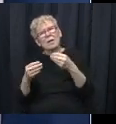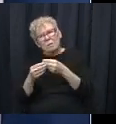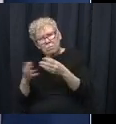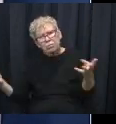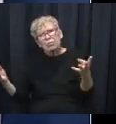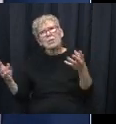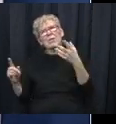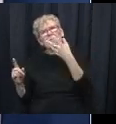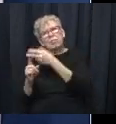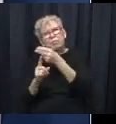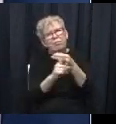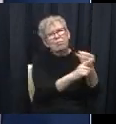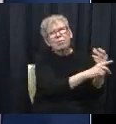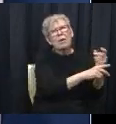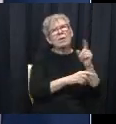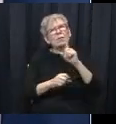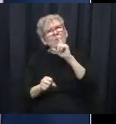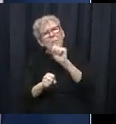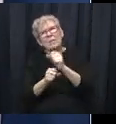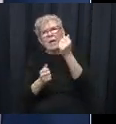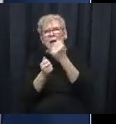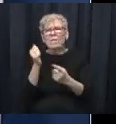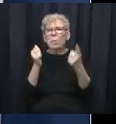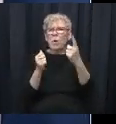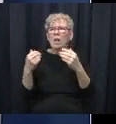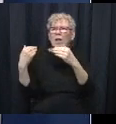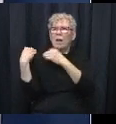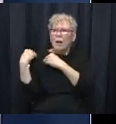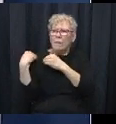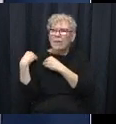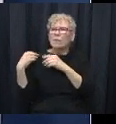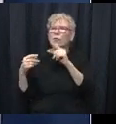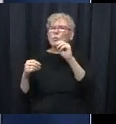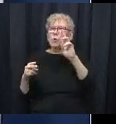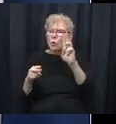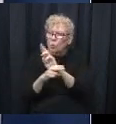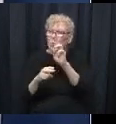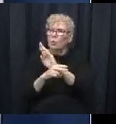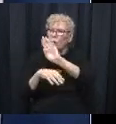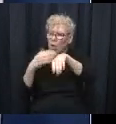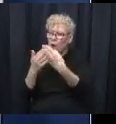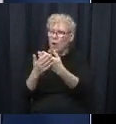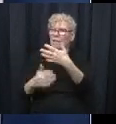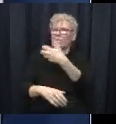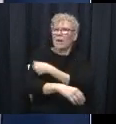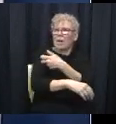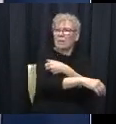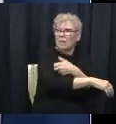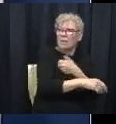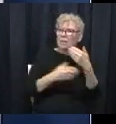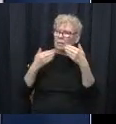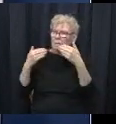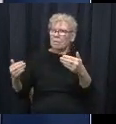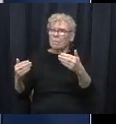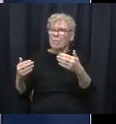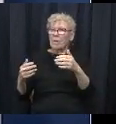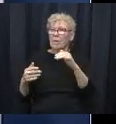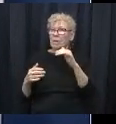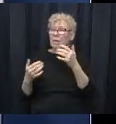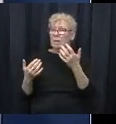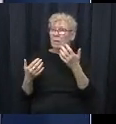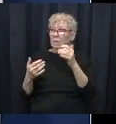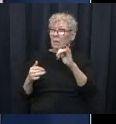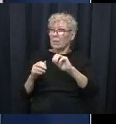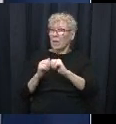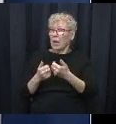dose of vaccine that they receive. And that's one of the ways that Colorado has been able to remain in a leadership role in getting the vaccine out.